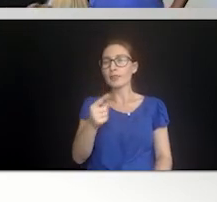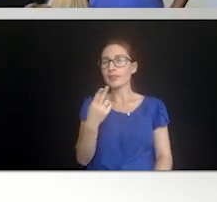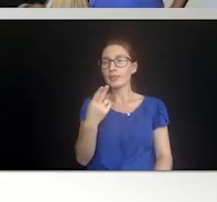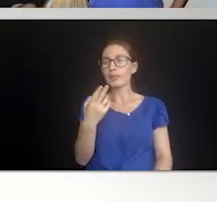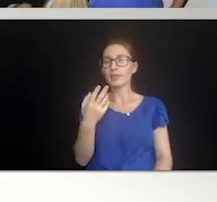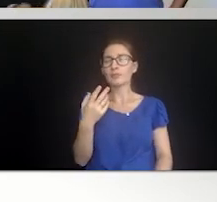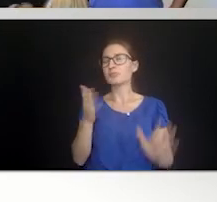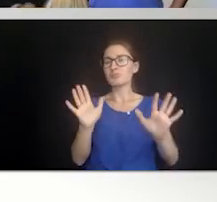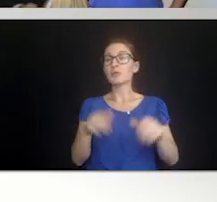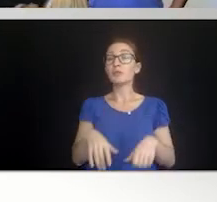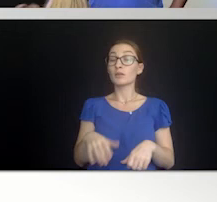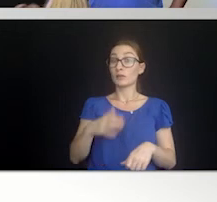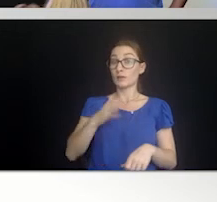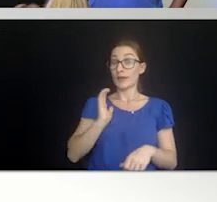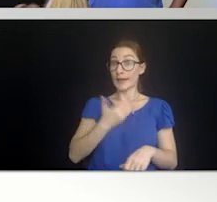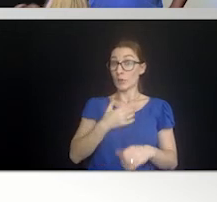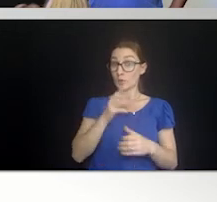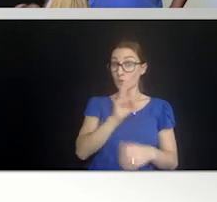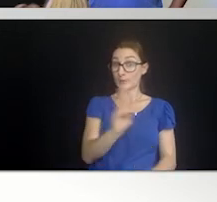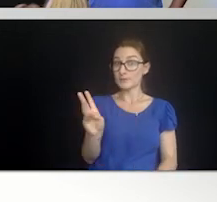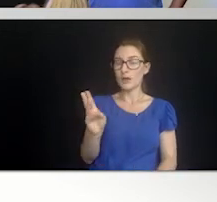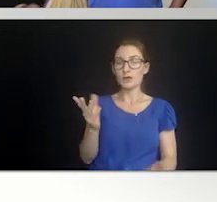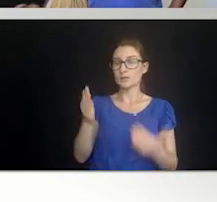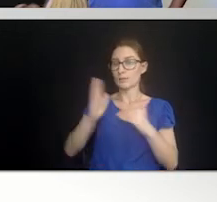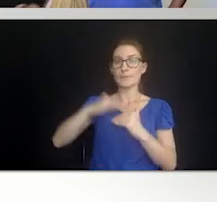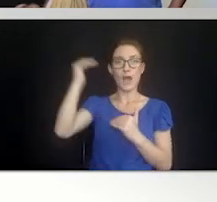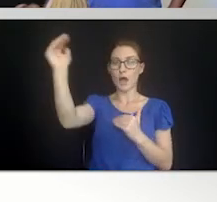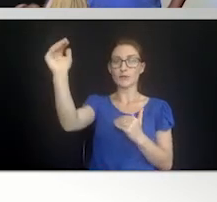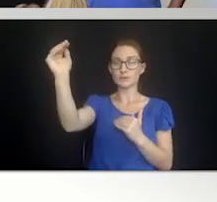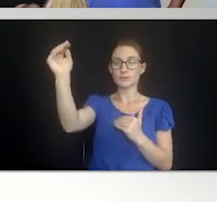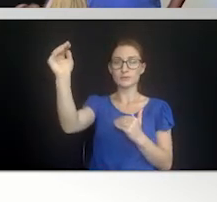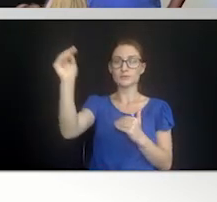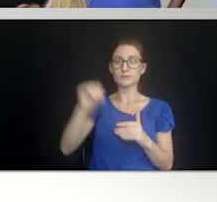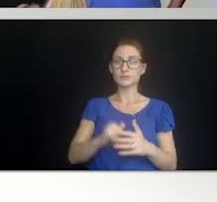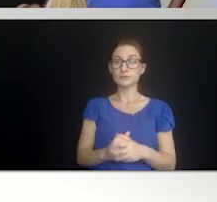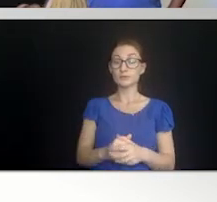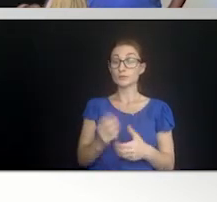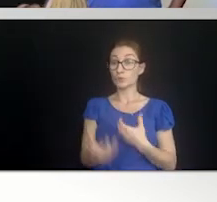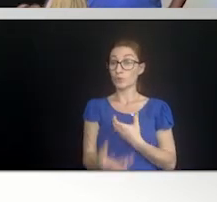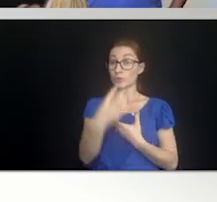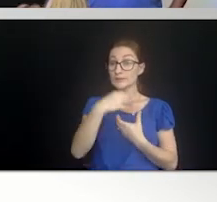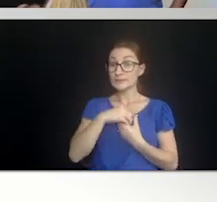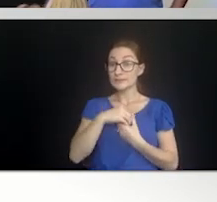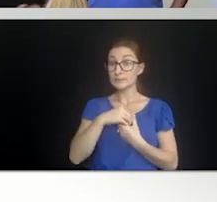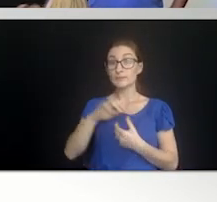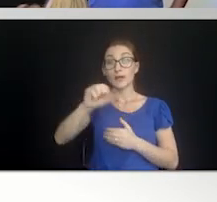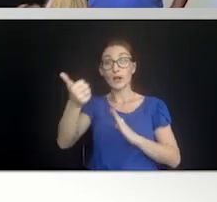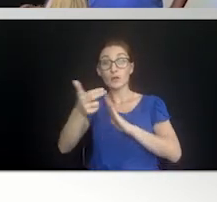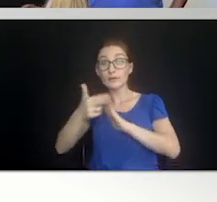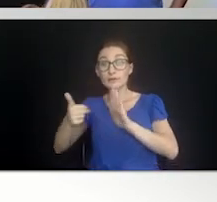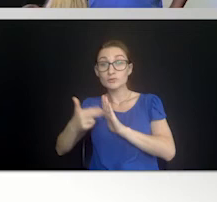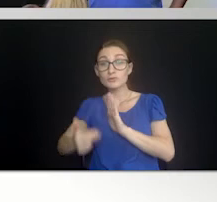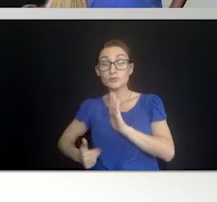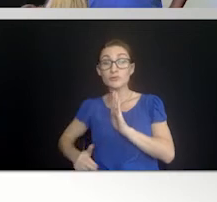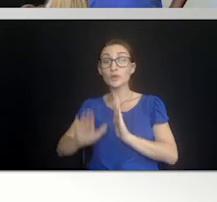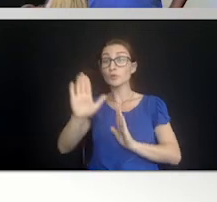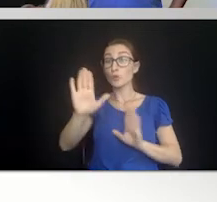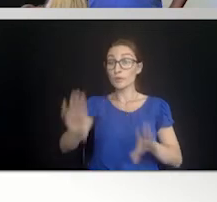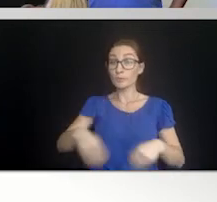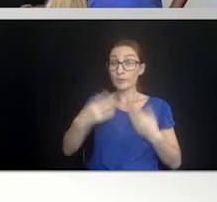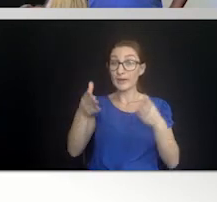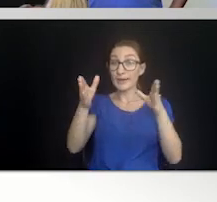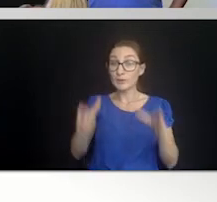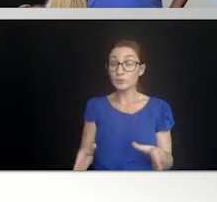and so on. This is way, way, way beyond that. In autism and many other conditions,